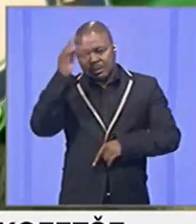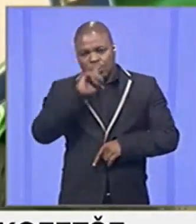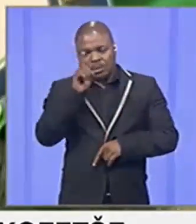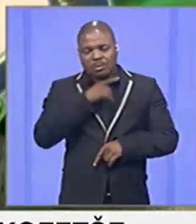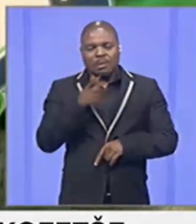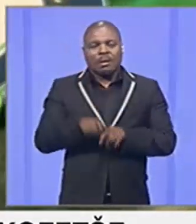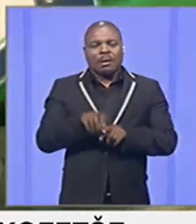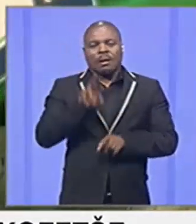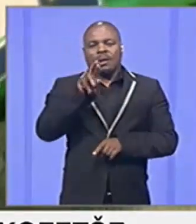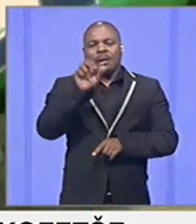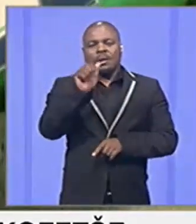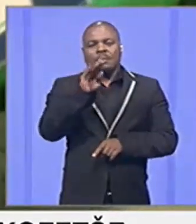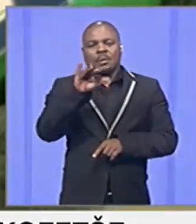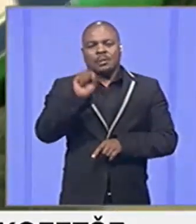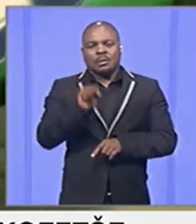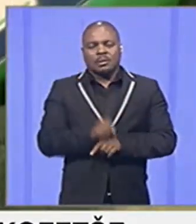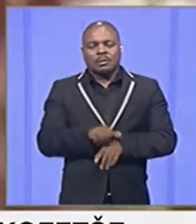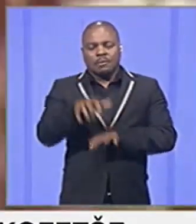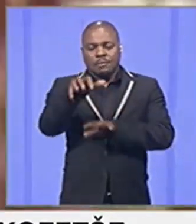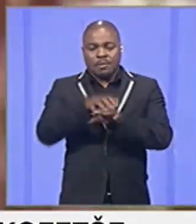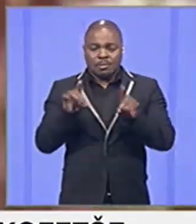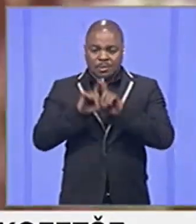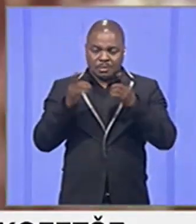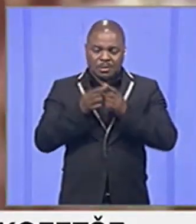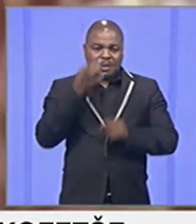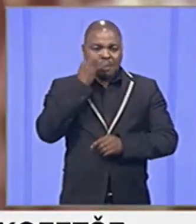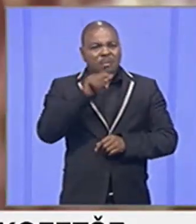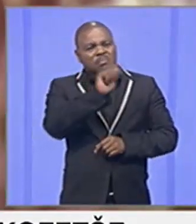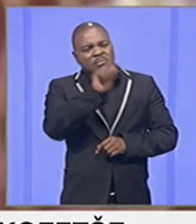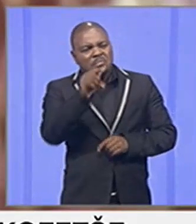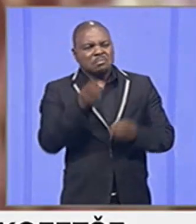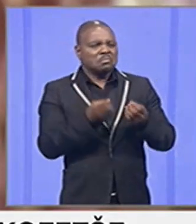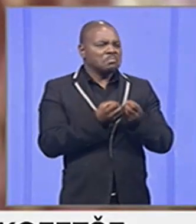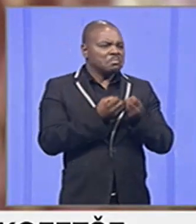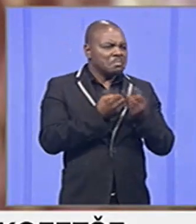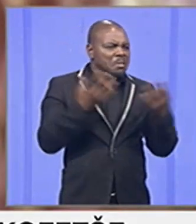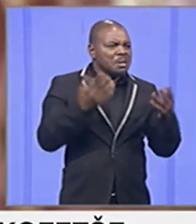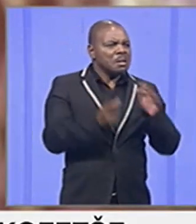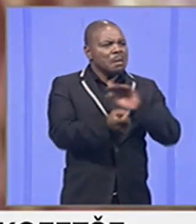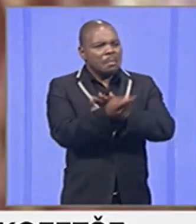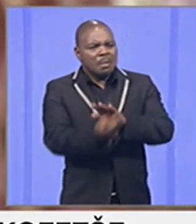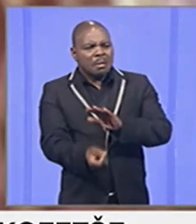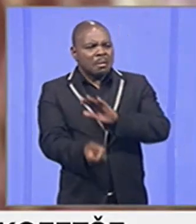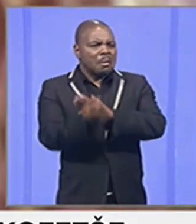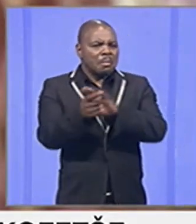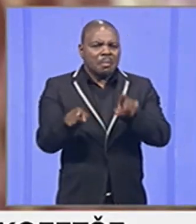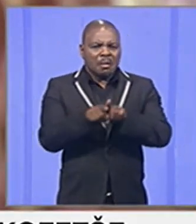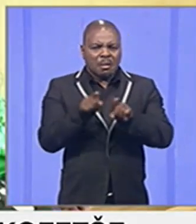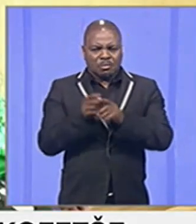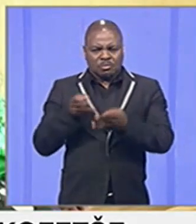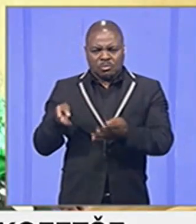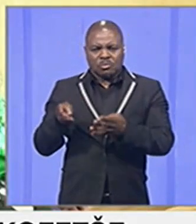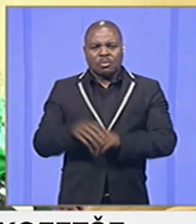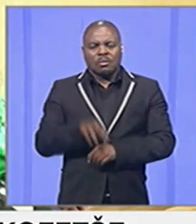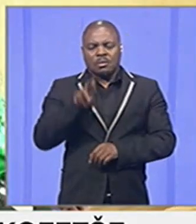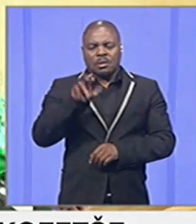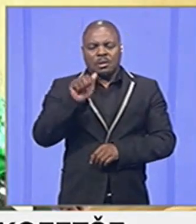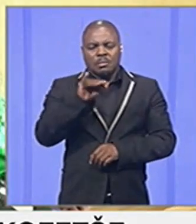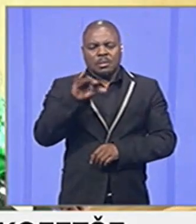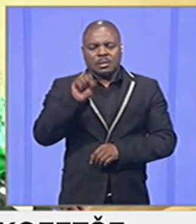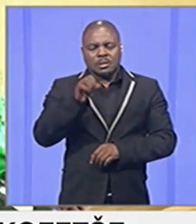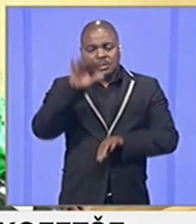dimpša. Ba kgoro ya temo ba re go na le palo e go lelago godimo ya ditiragalo tše di netefaditšwego tša bolwetši jwa rabies